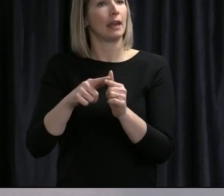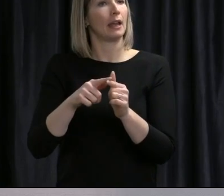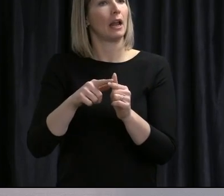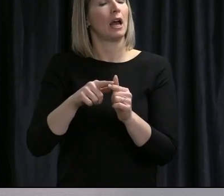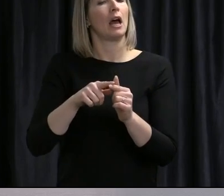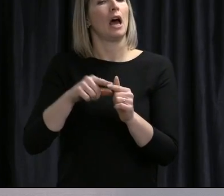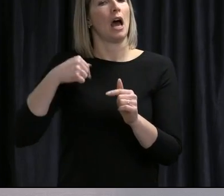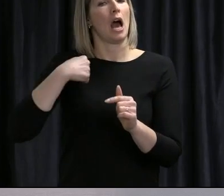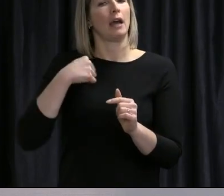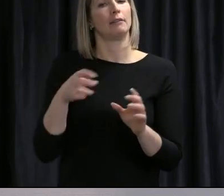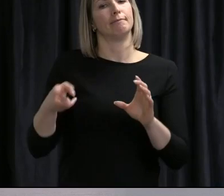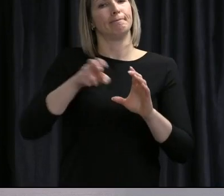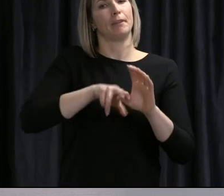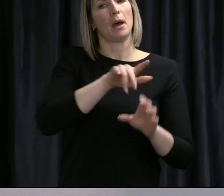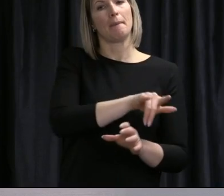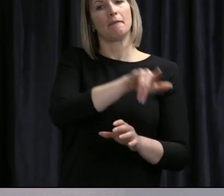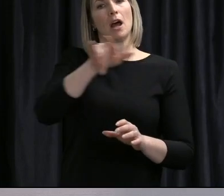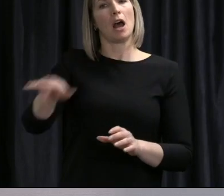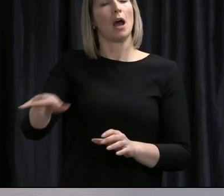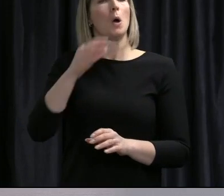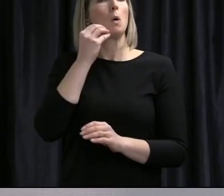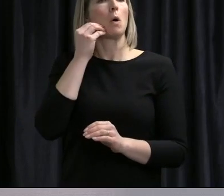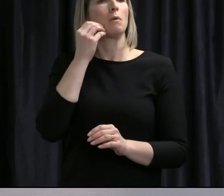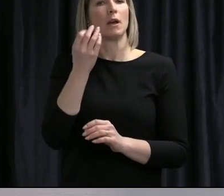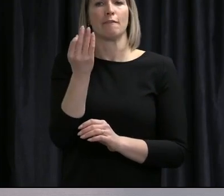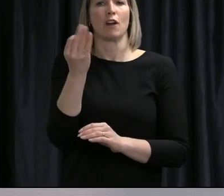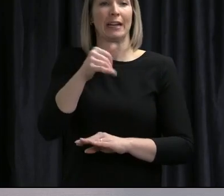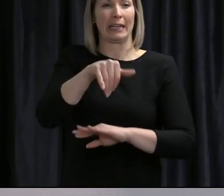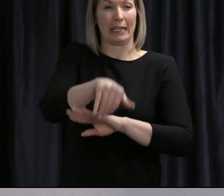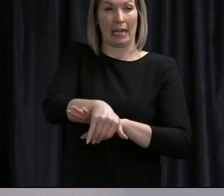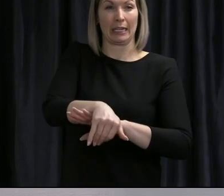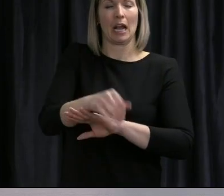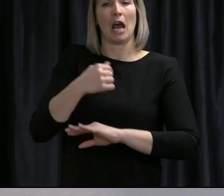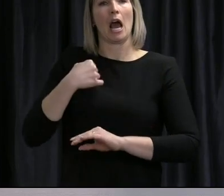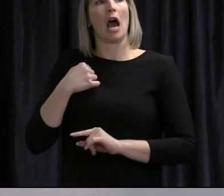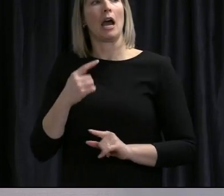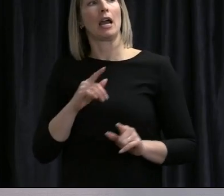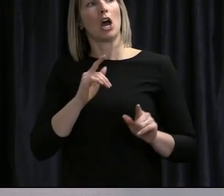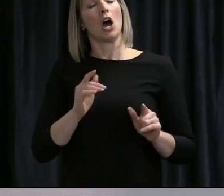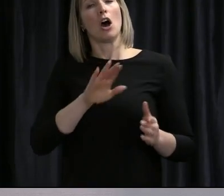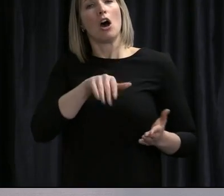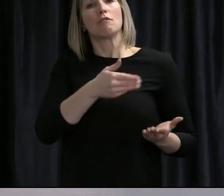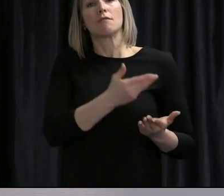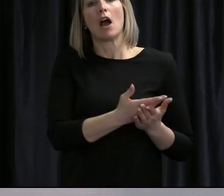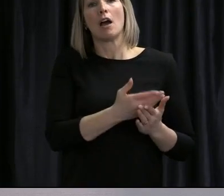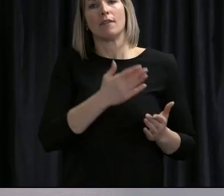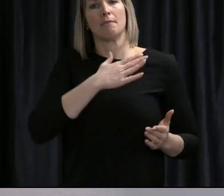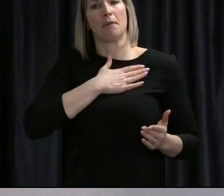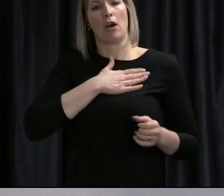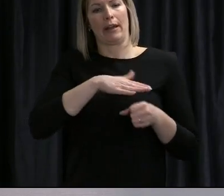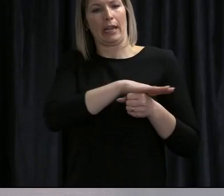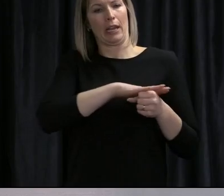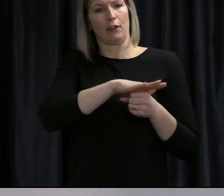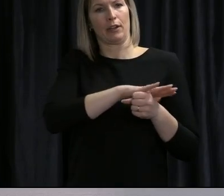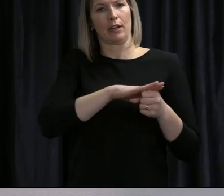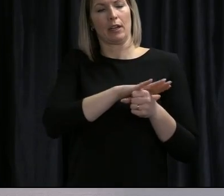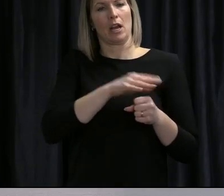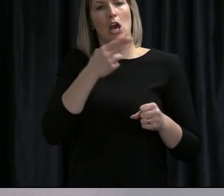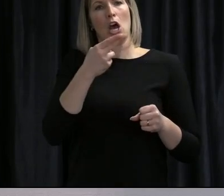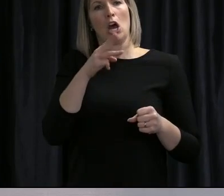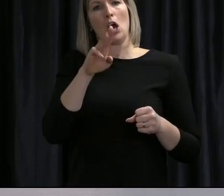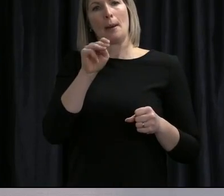Saturday morning. And on Saturday afternoon, I returned to my district on the West Coast, and certainly been in